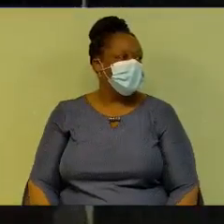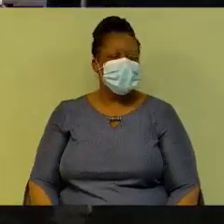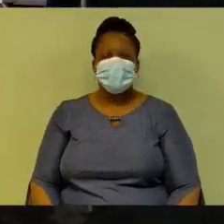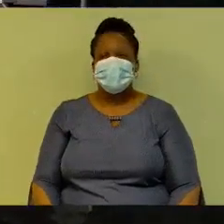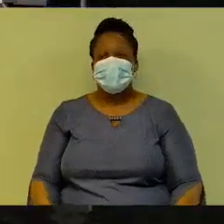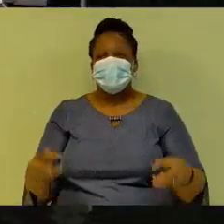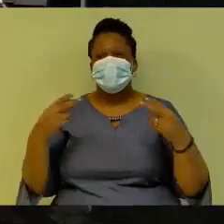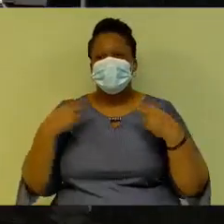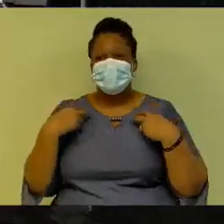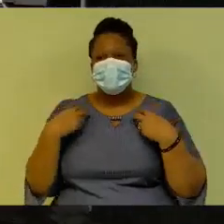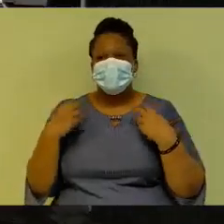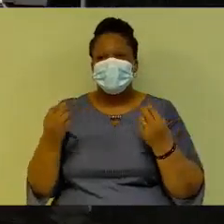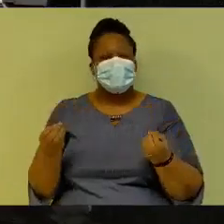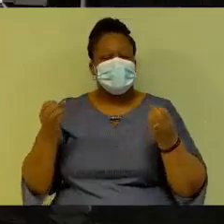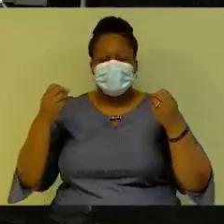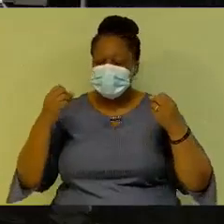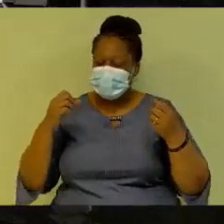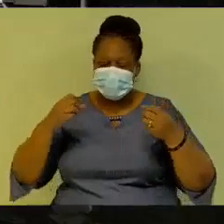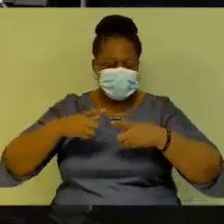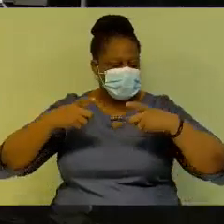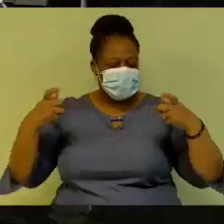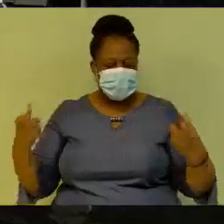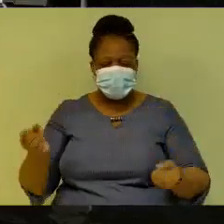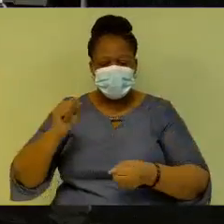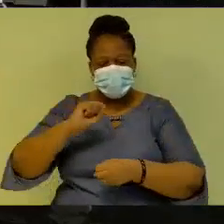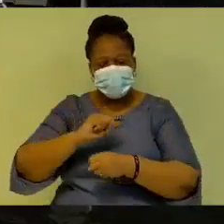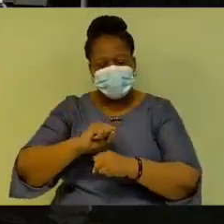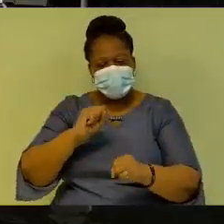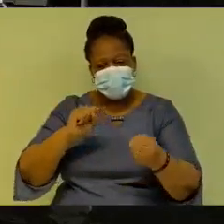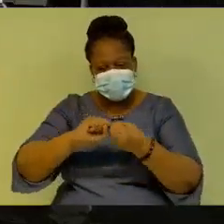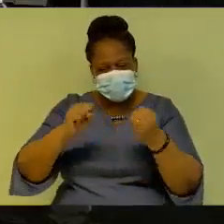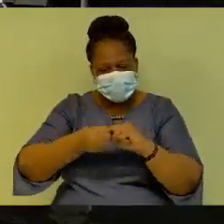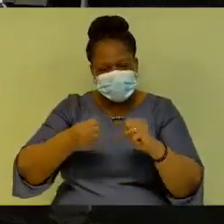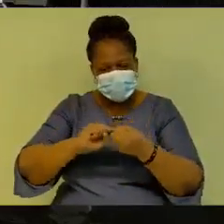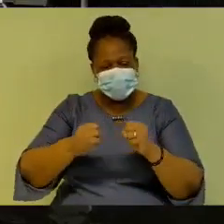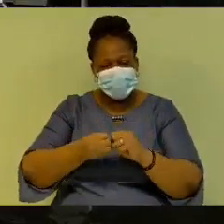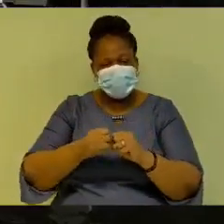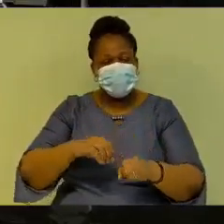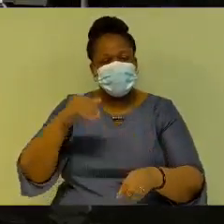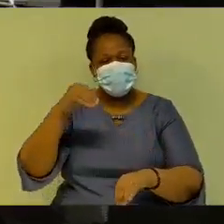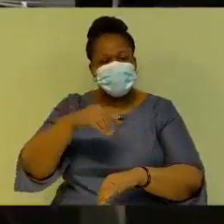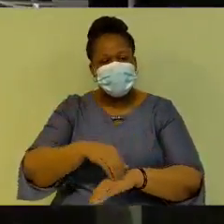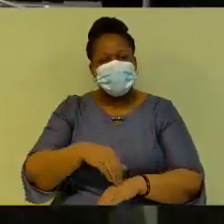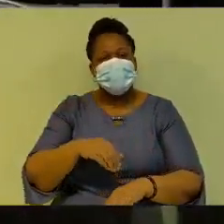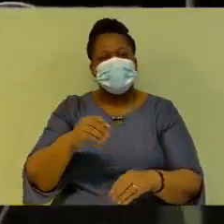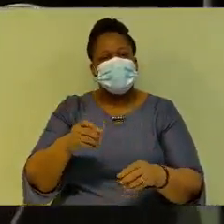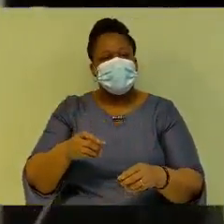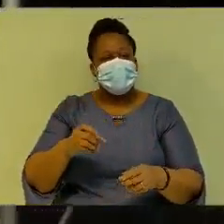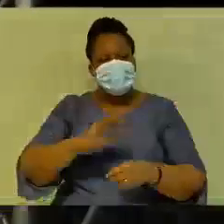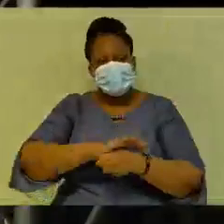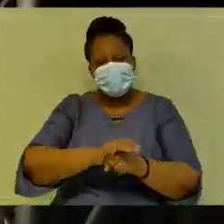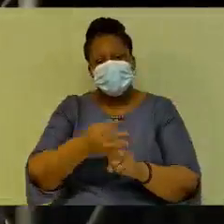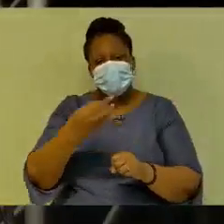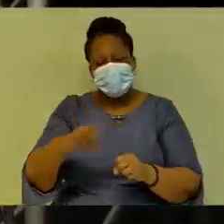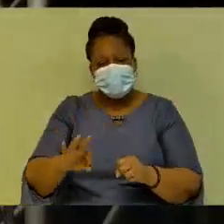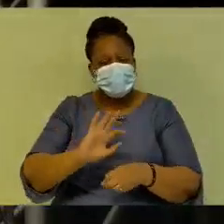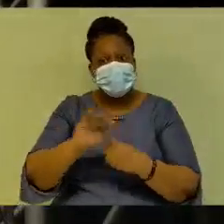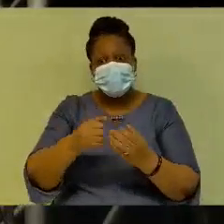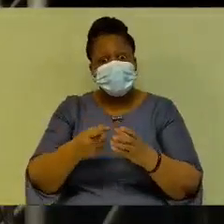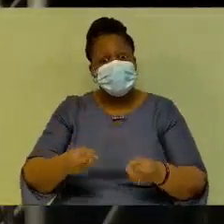We have mounted a comprehensive fight against the COVID-19, and the donations so far have been tremendous. And